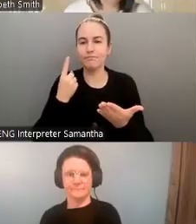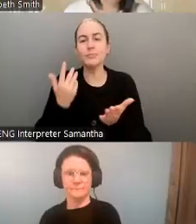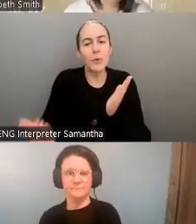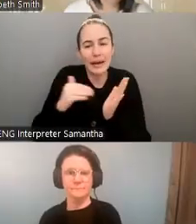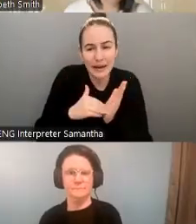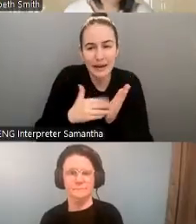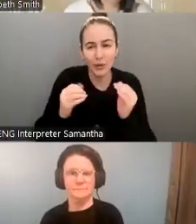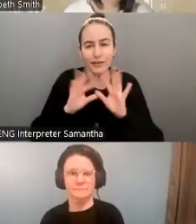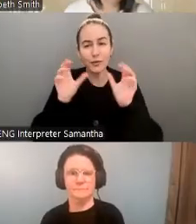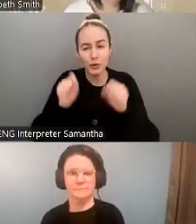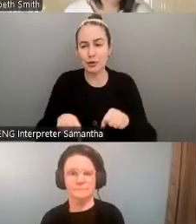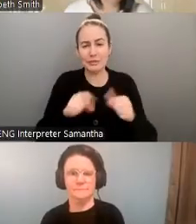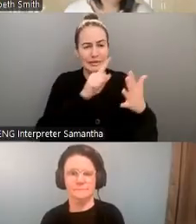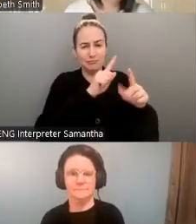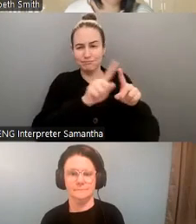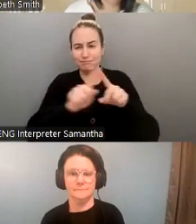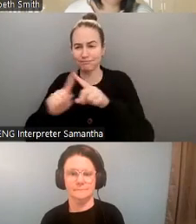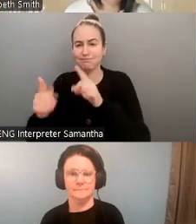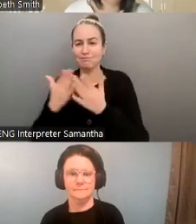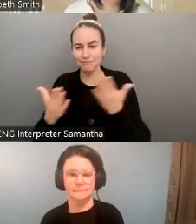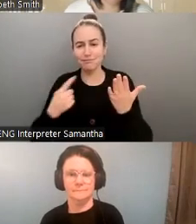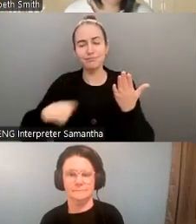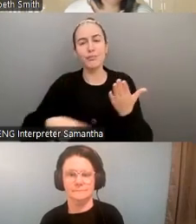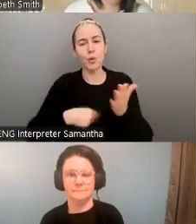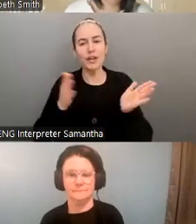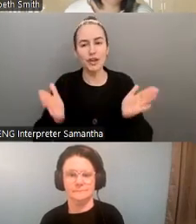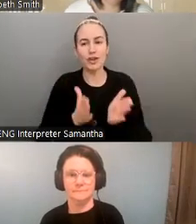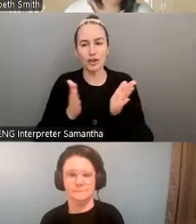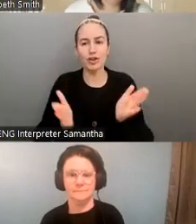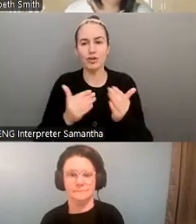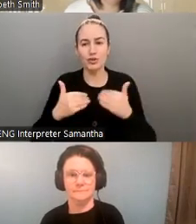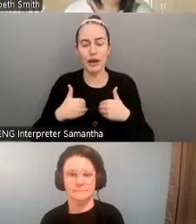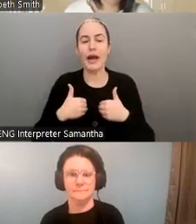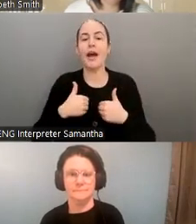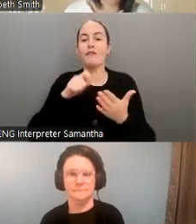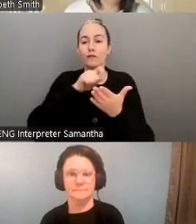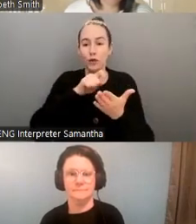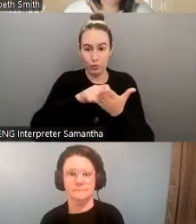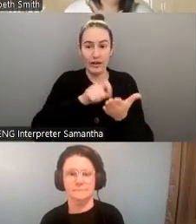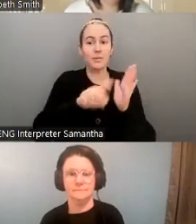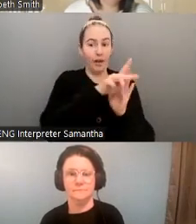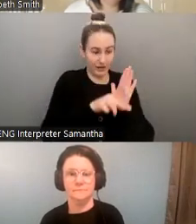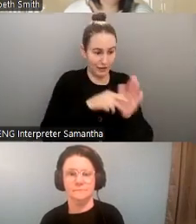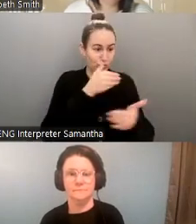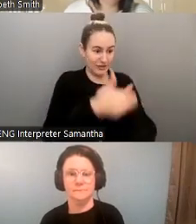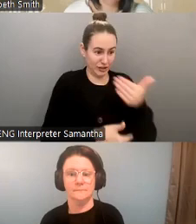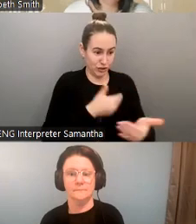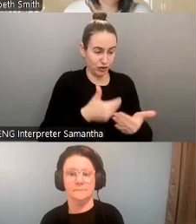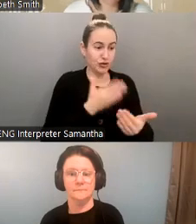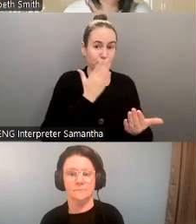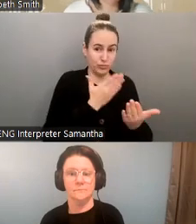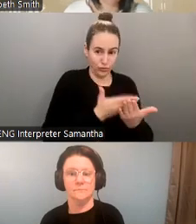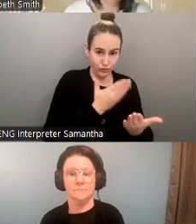of things, but we always encourage people. I think the big ones are written policies and procedures, and maintaining